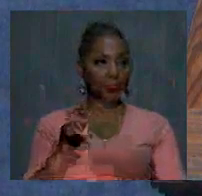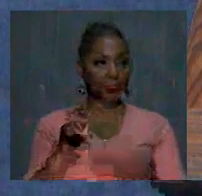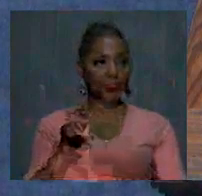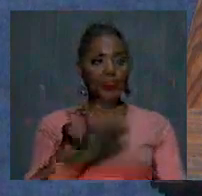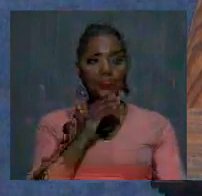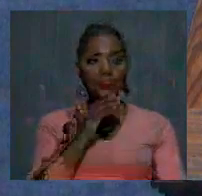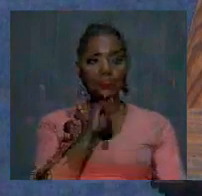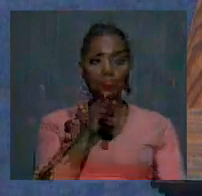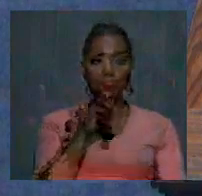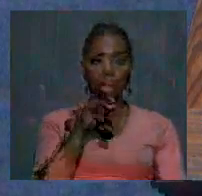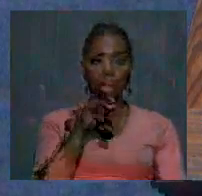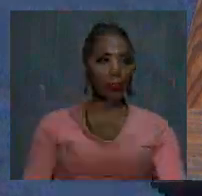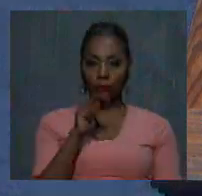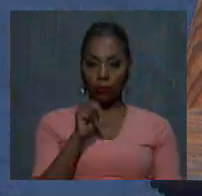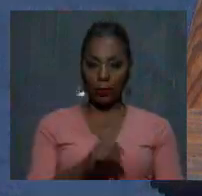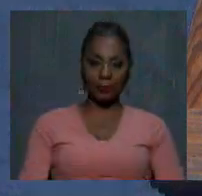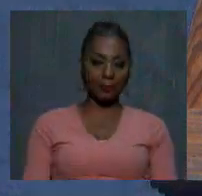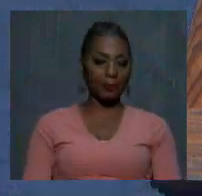Thank you, George.